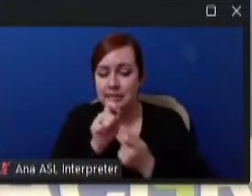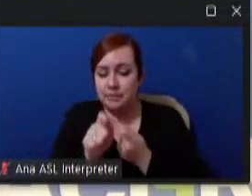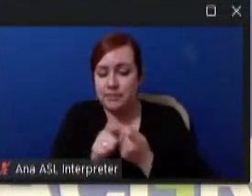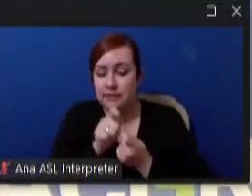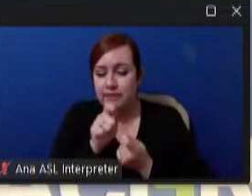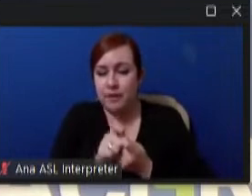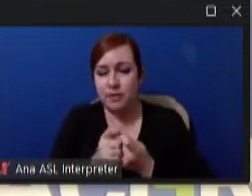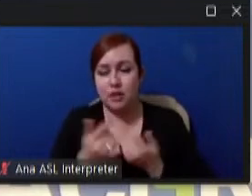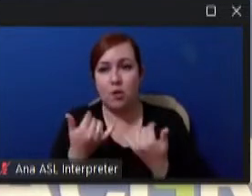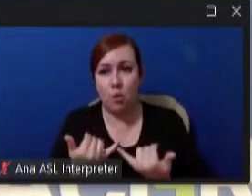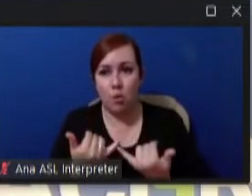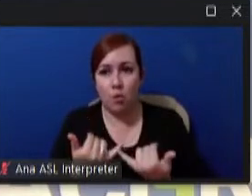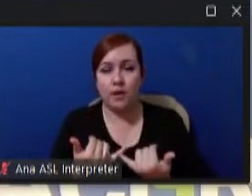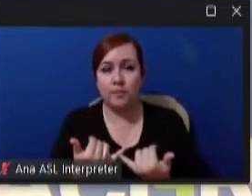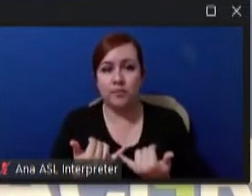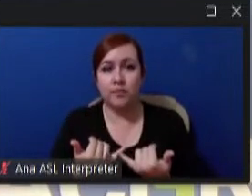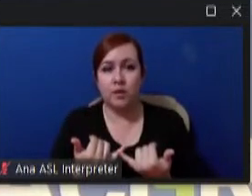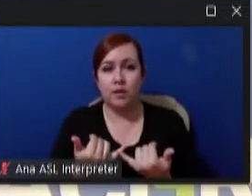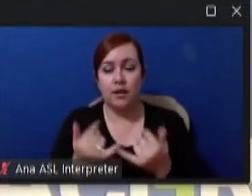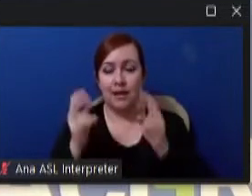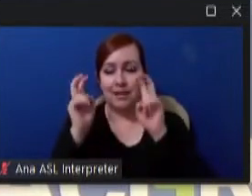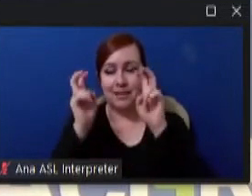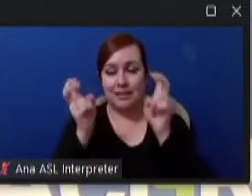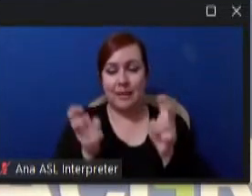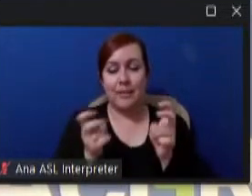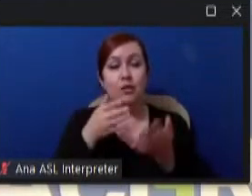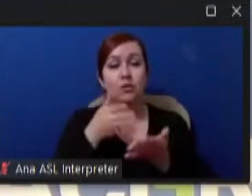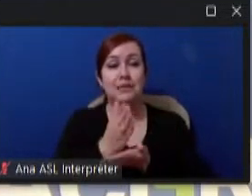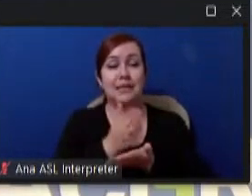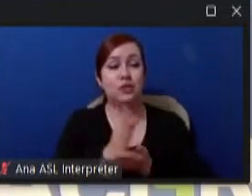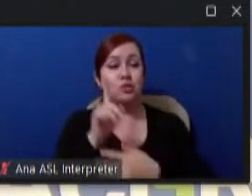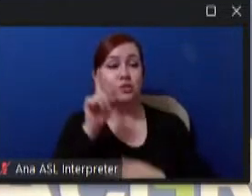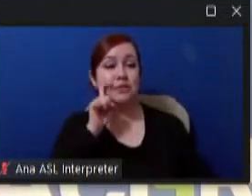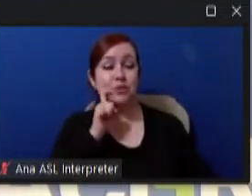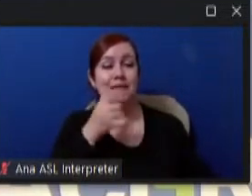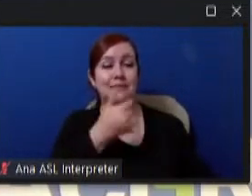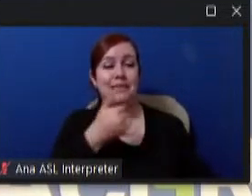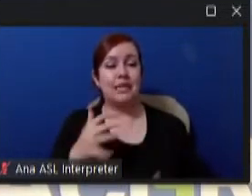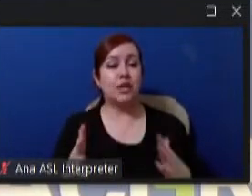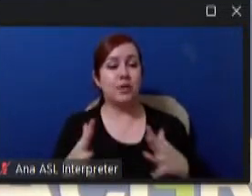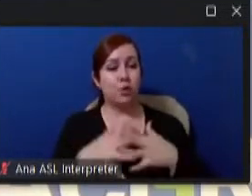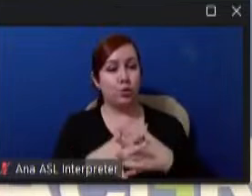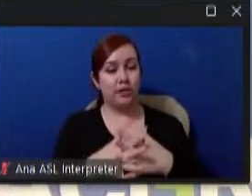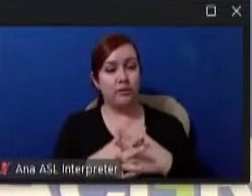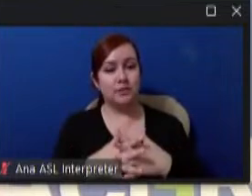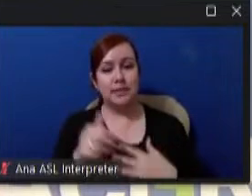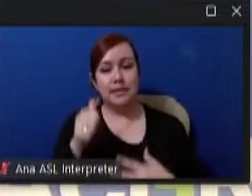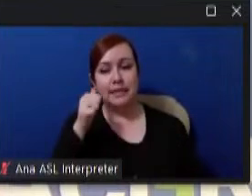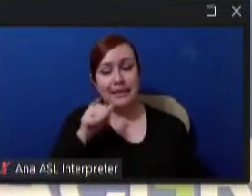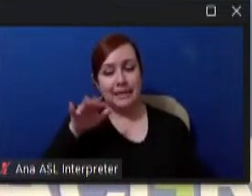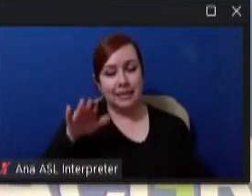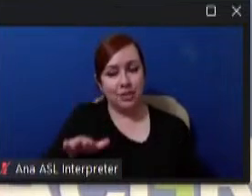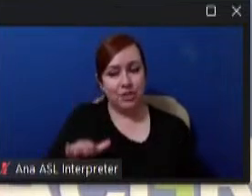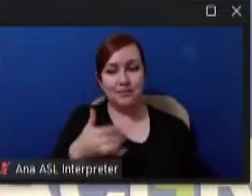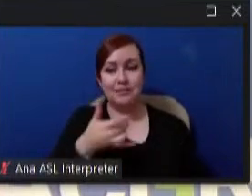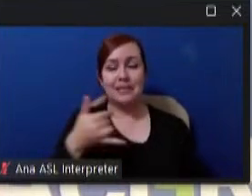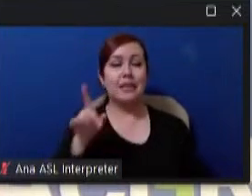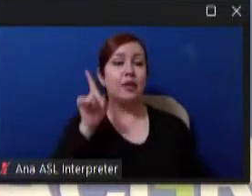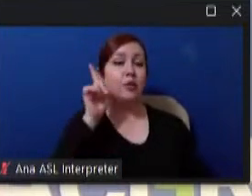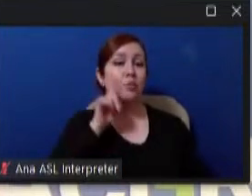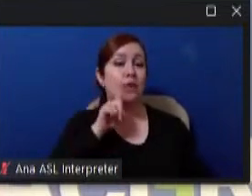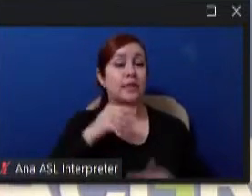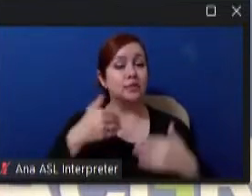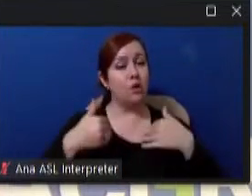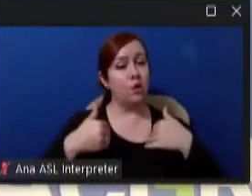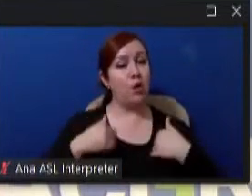disabilities. And what brings us here today, the sexual and reproductive rights